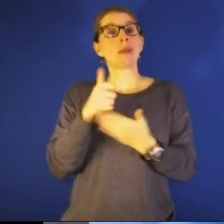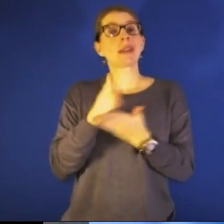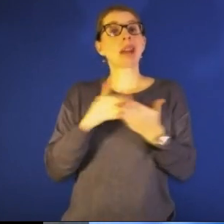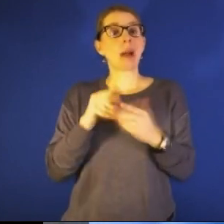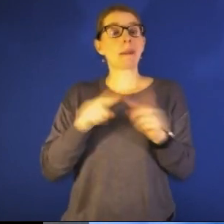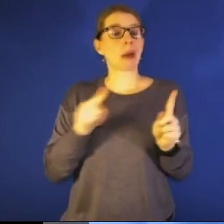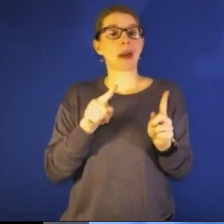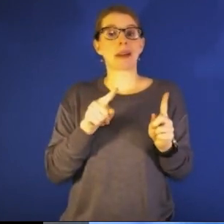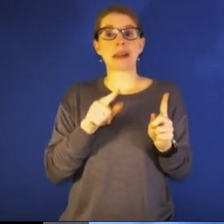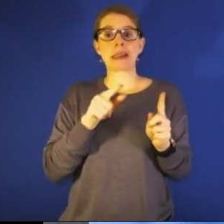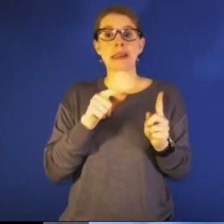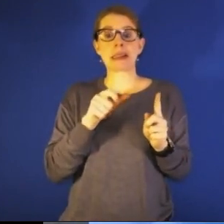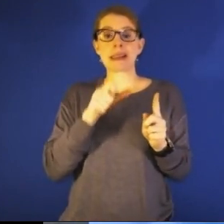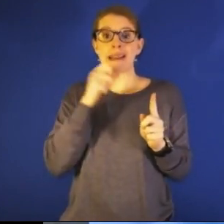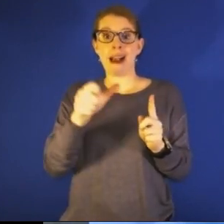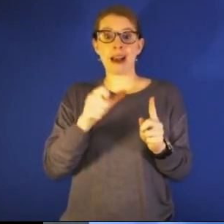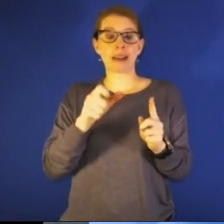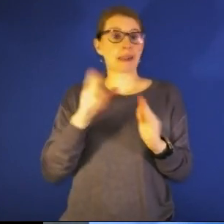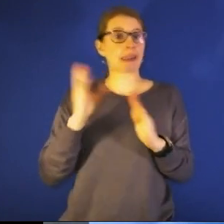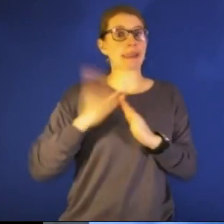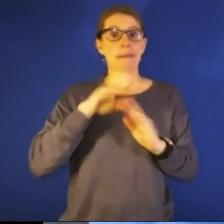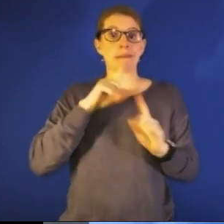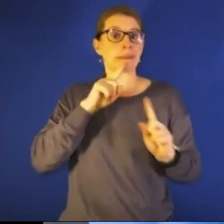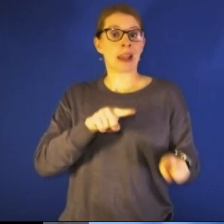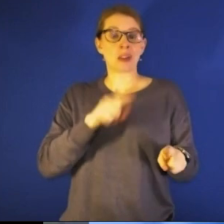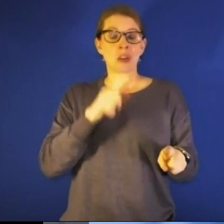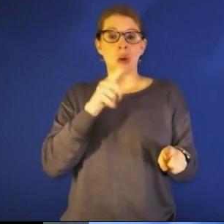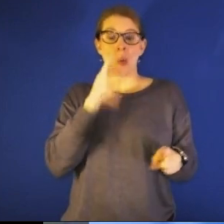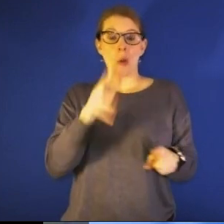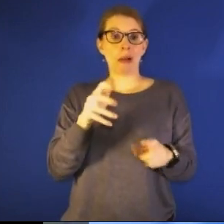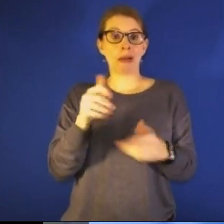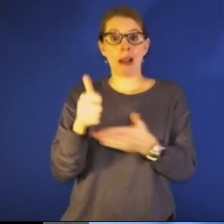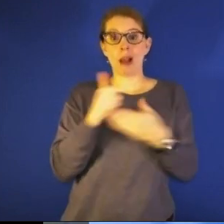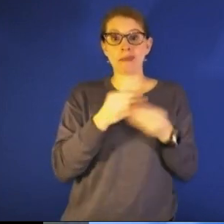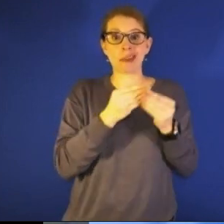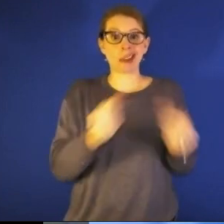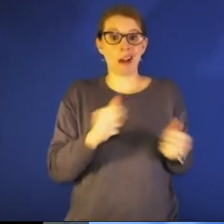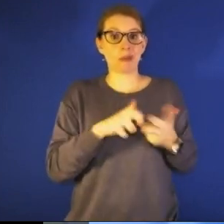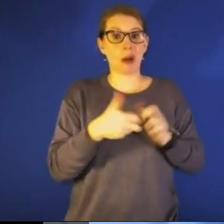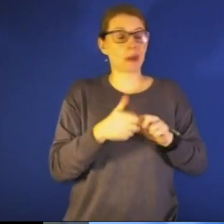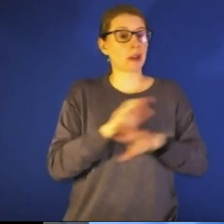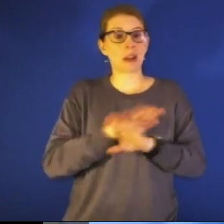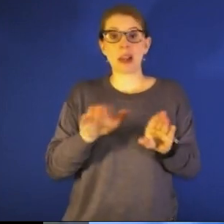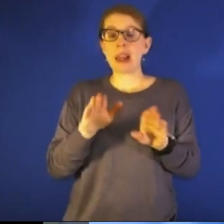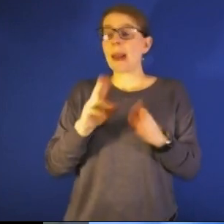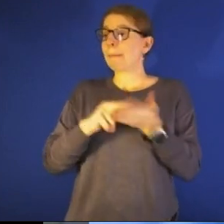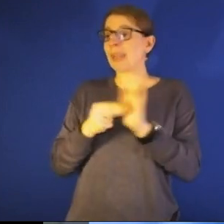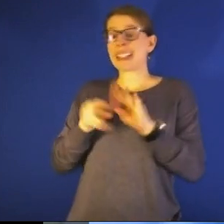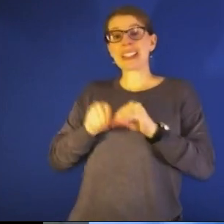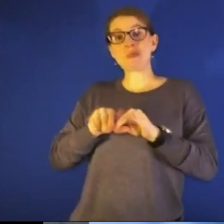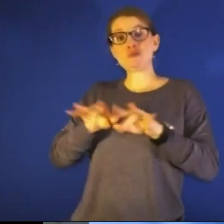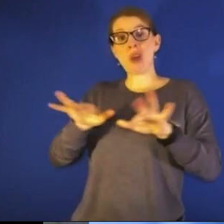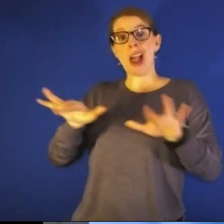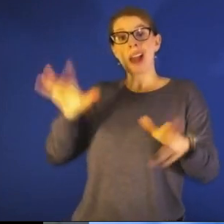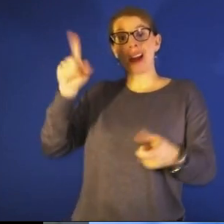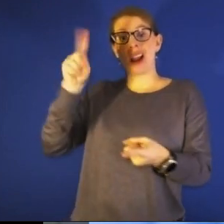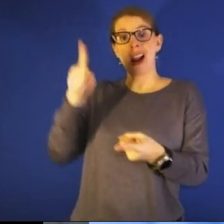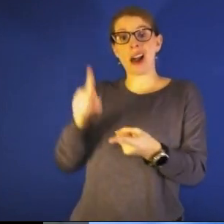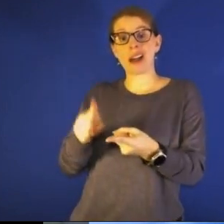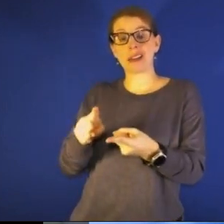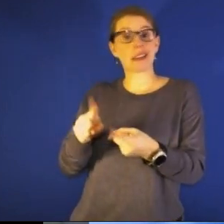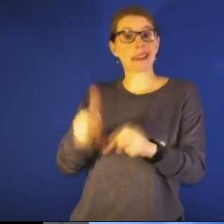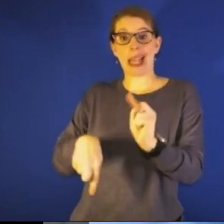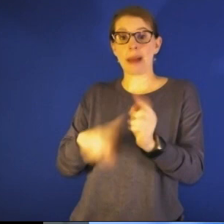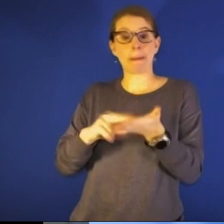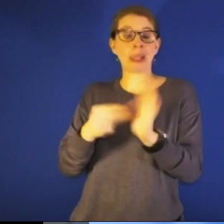is not the end all answer to our problem. If we can't stem the tide of the spread of the illness, we still